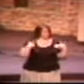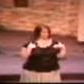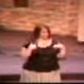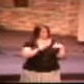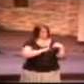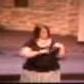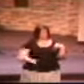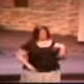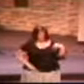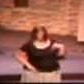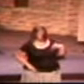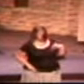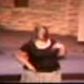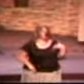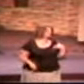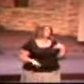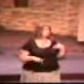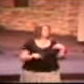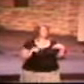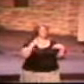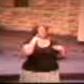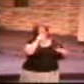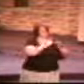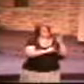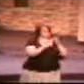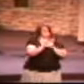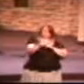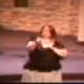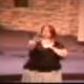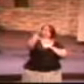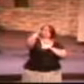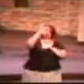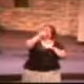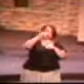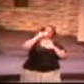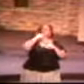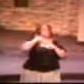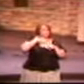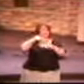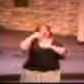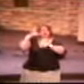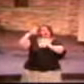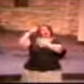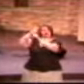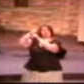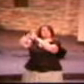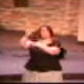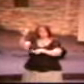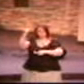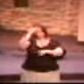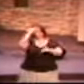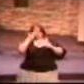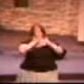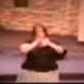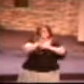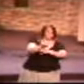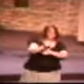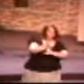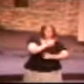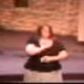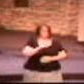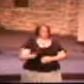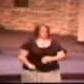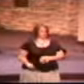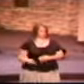and for Jesus God has made God's self known through the